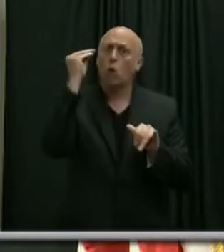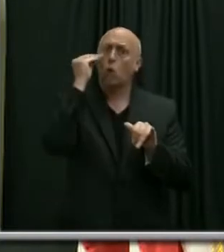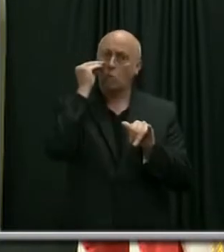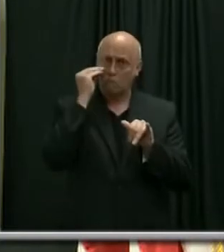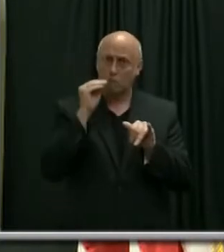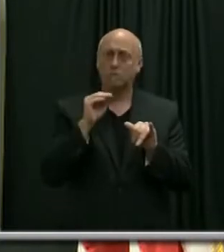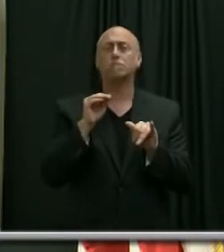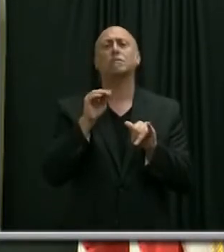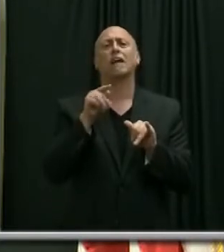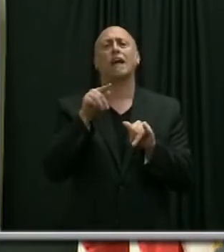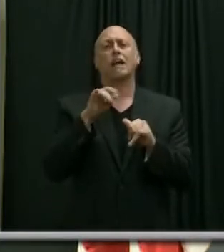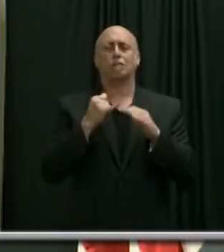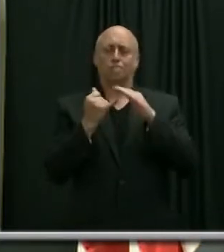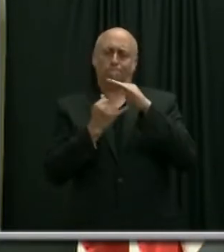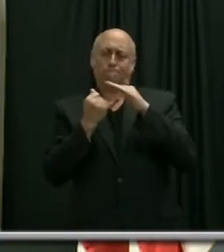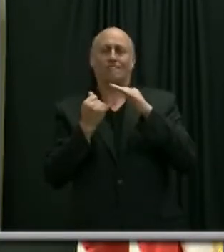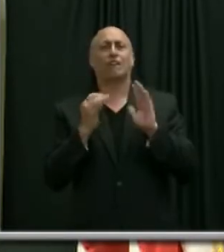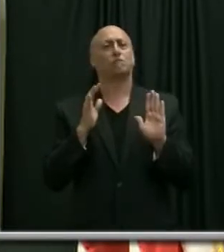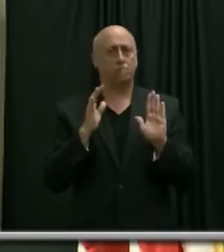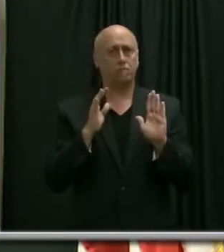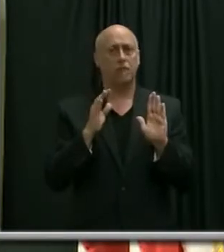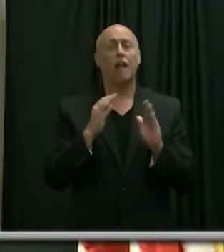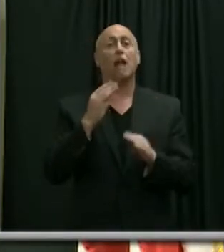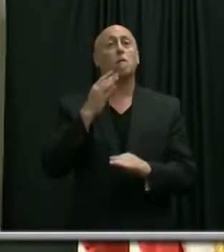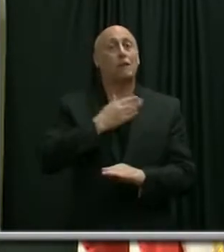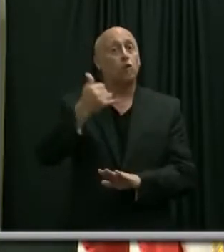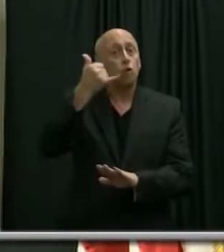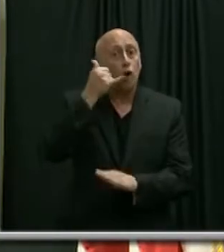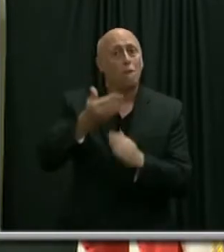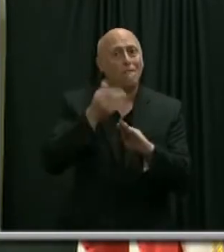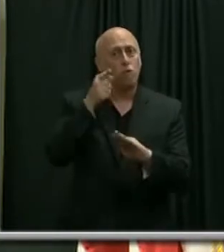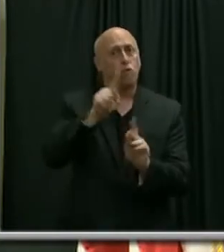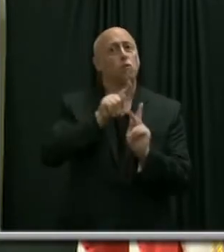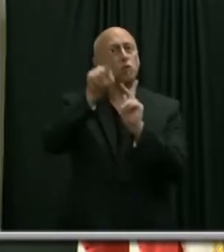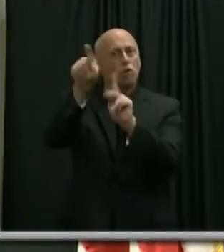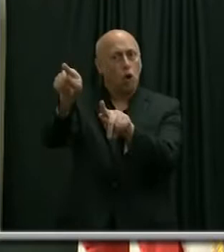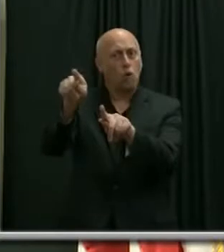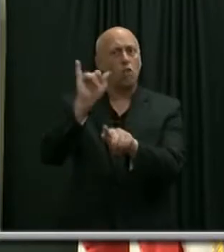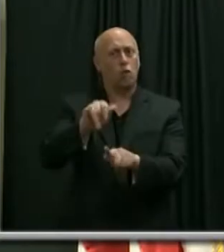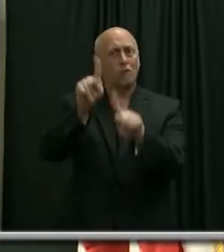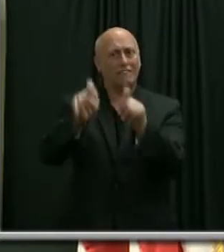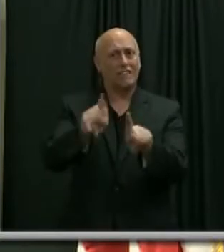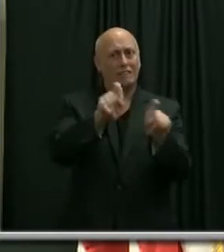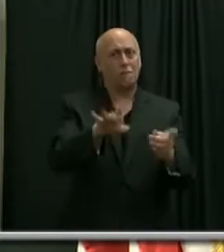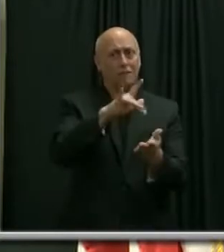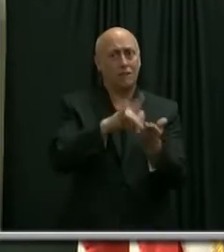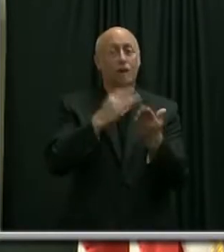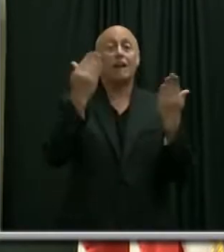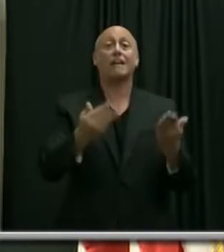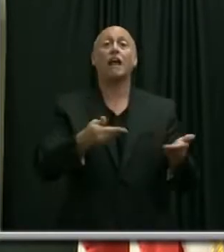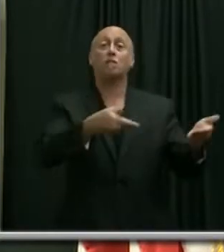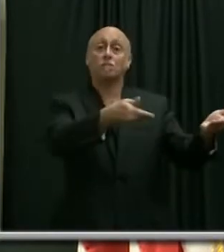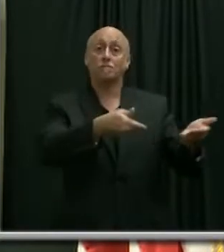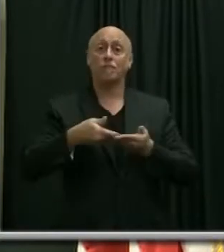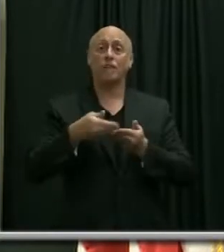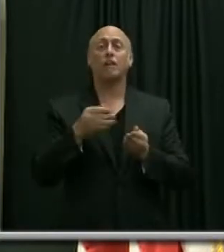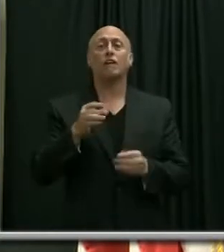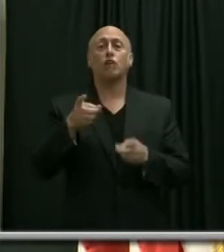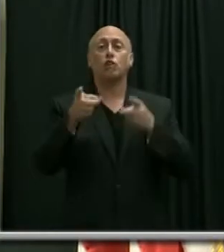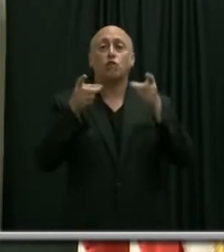sure that you call before you come to assessment centers. So now it's my honor to introduce the Director of Office of Family